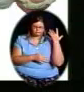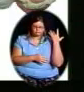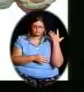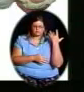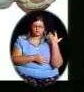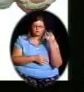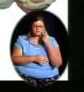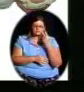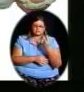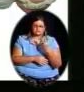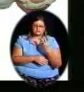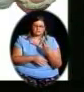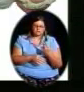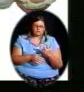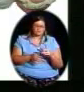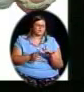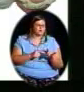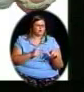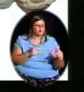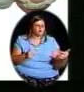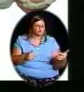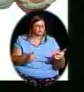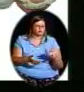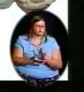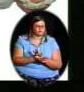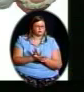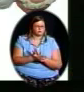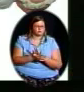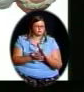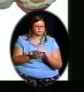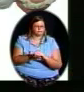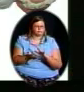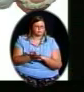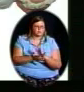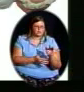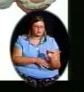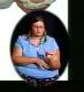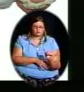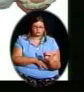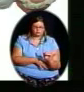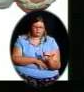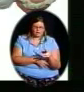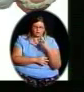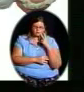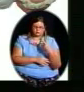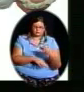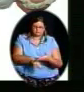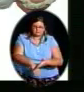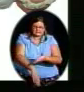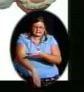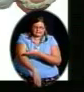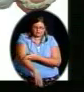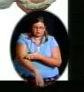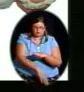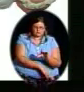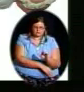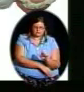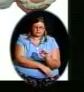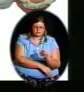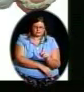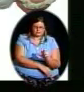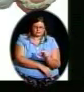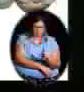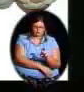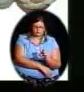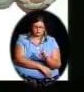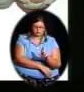see our largest Title I elementary schools are listed there as well. And you can see that our largest increase has come at Cedar Creek Elementary and Meadow